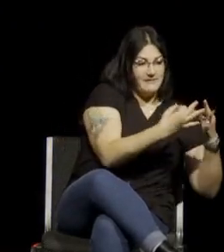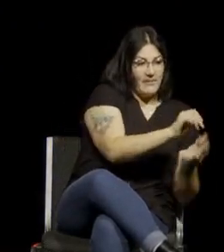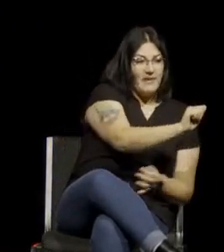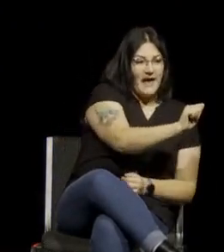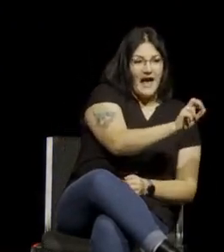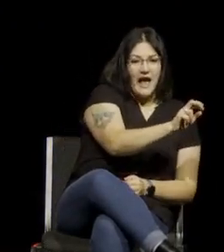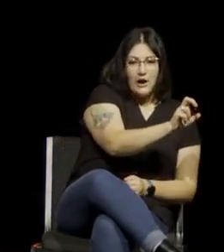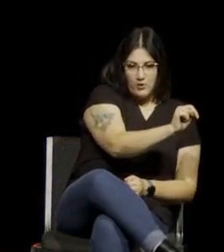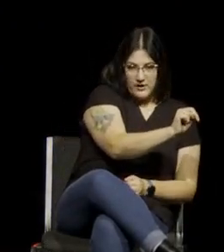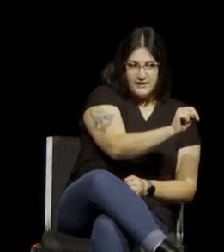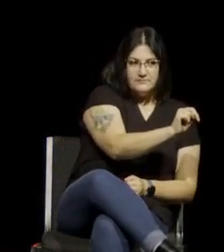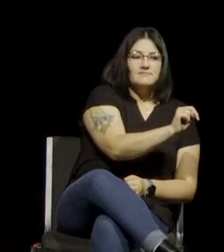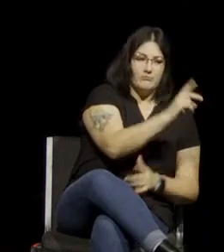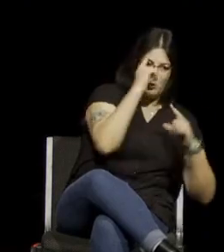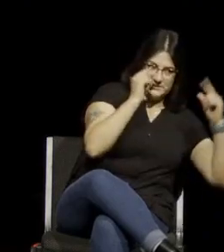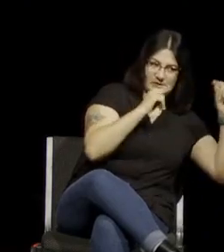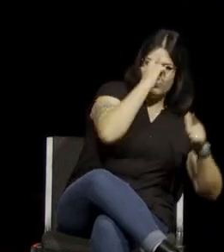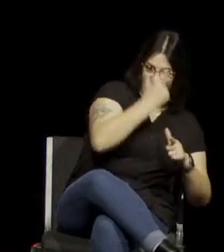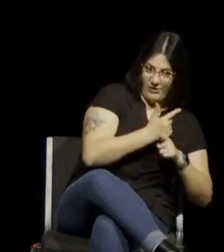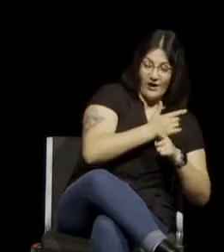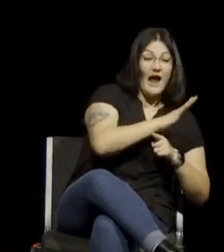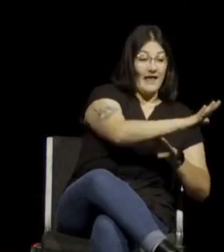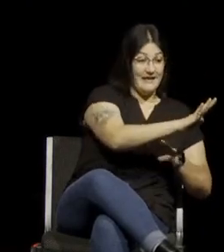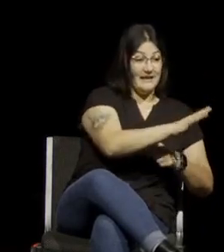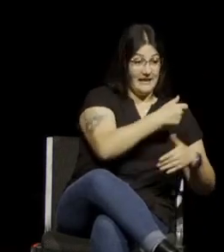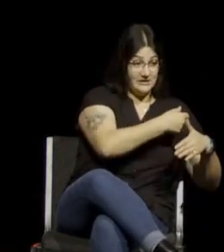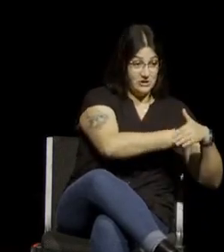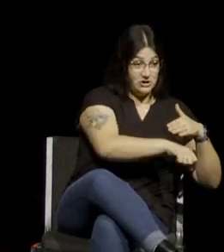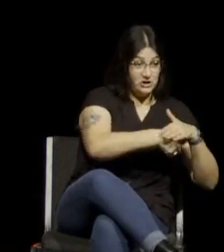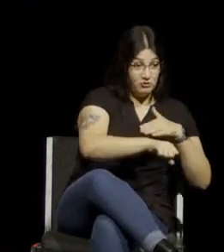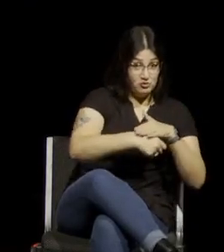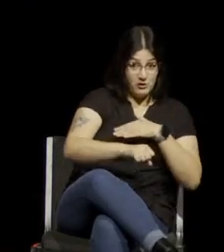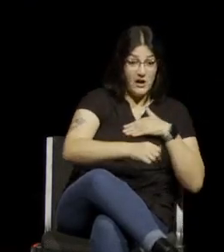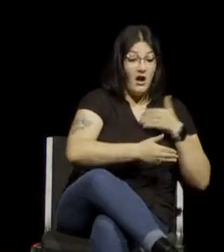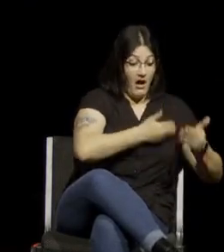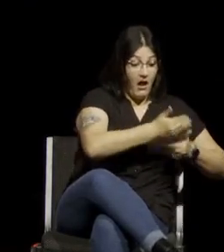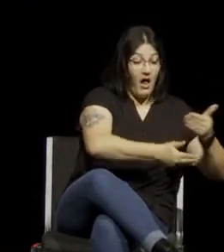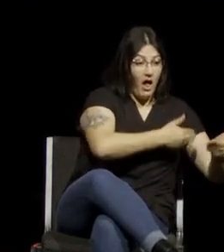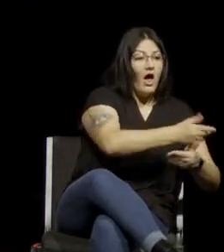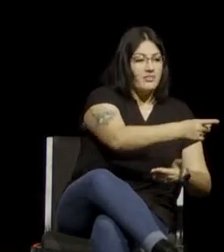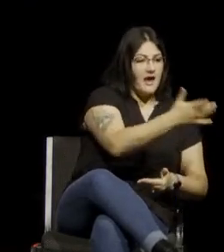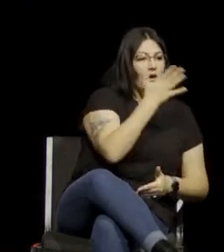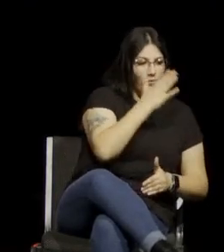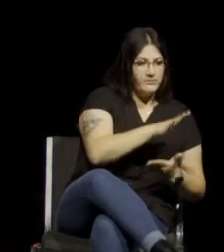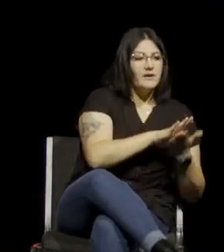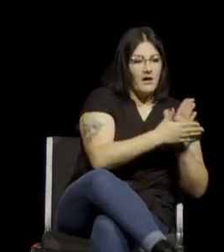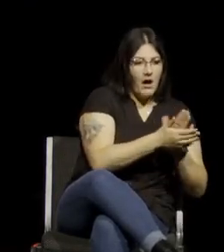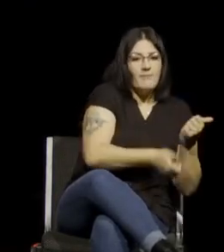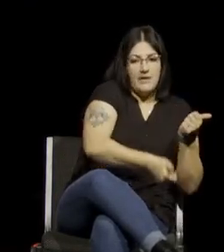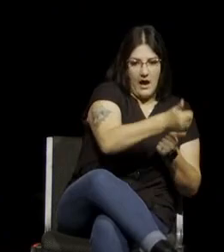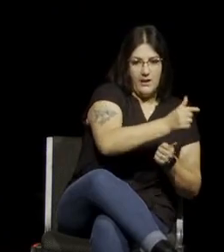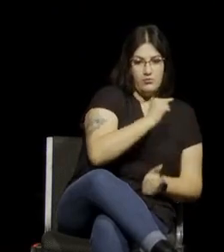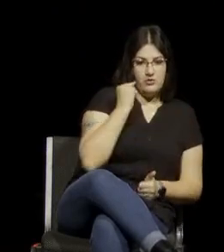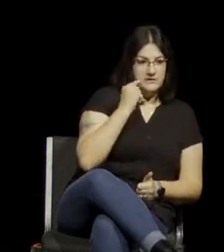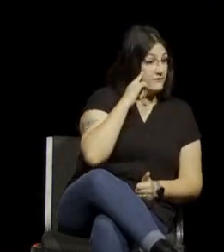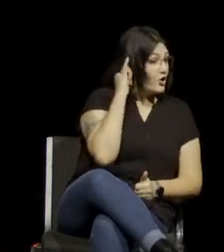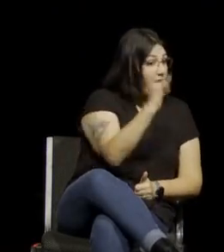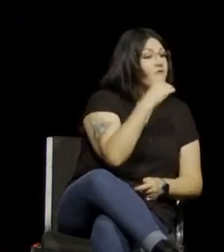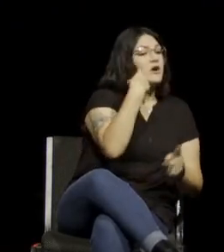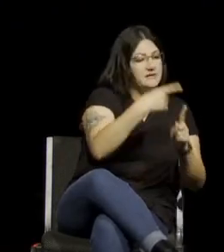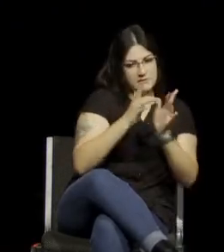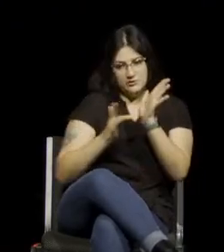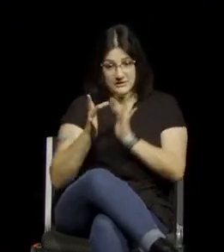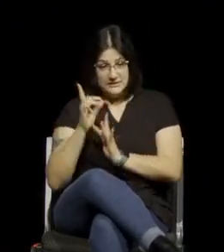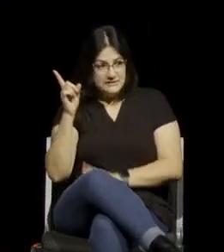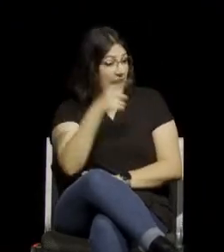high priest for all time. Until Jesus would come. That was the Levitical priesthood. And they weren't given a plot of